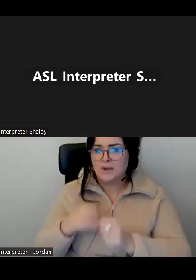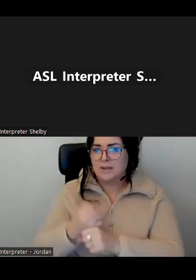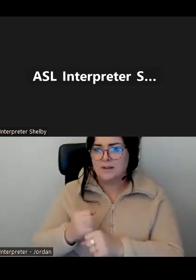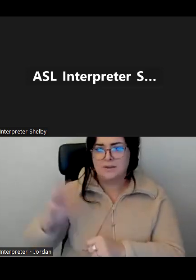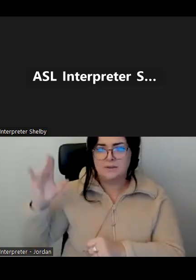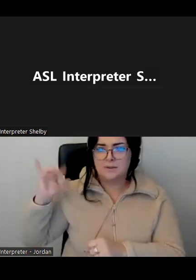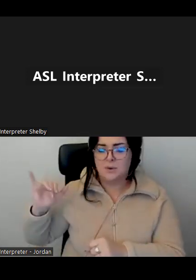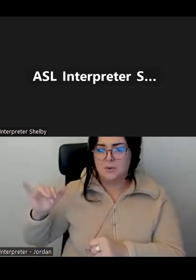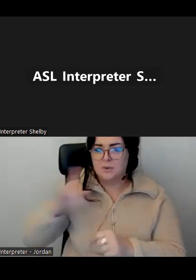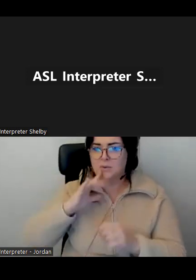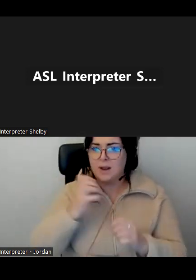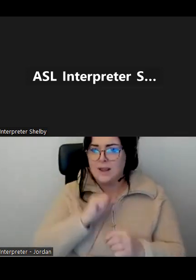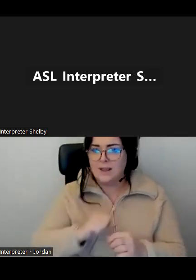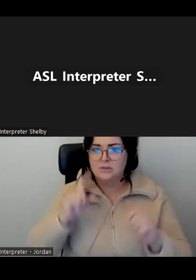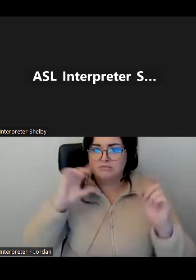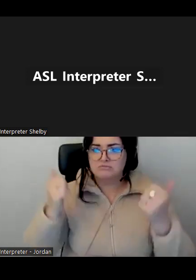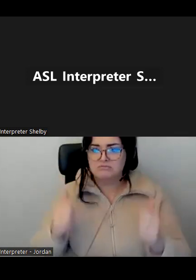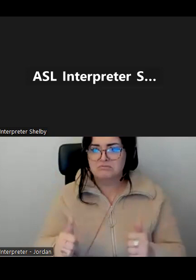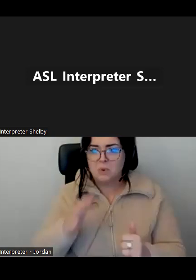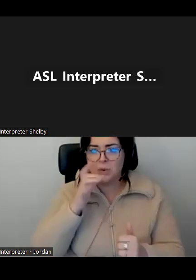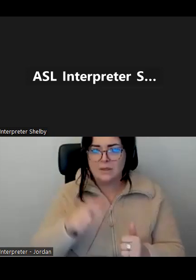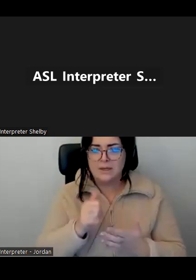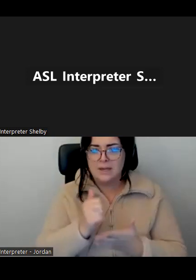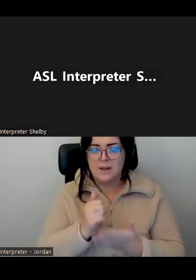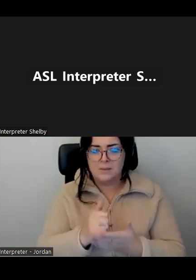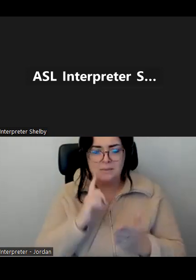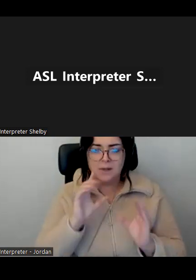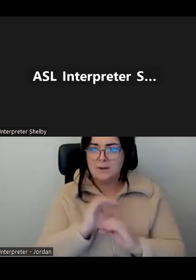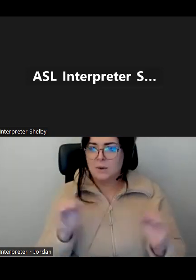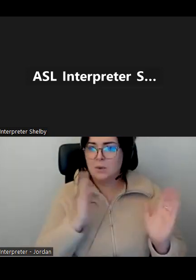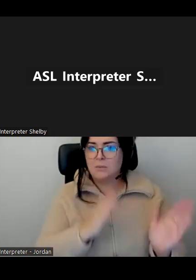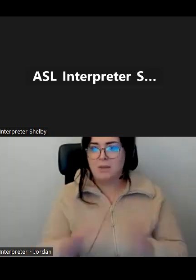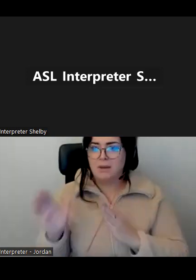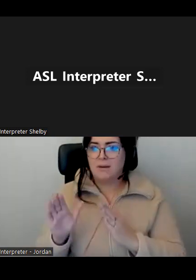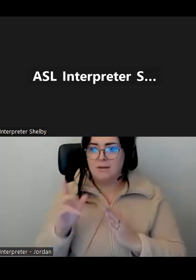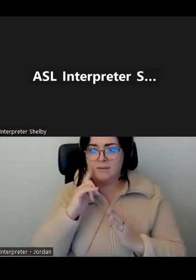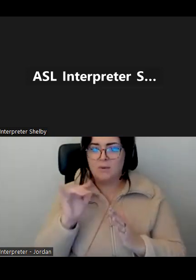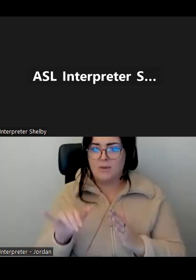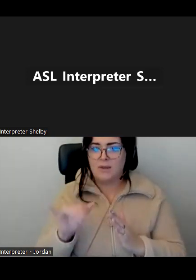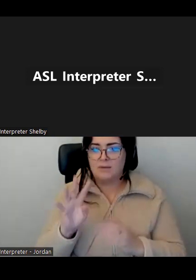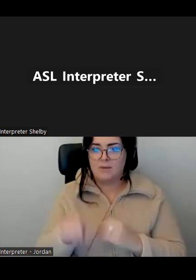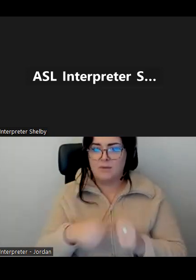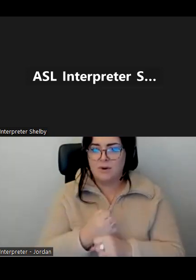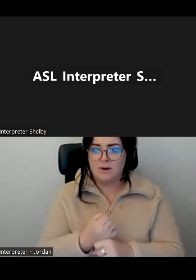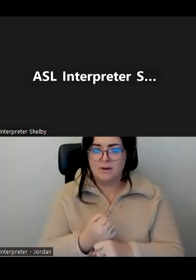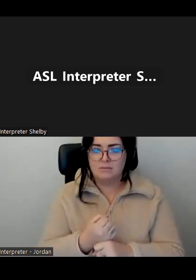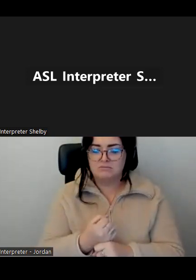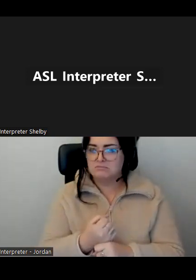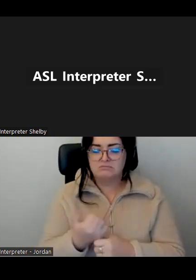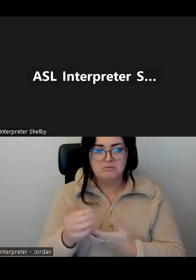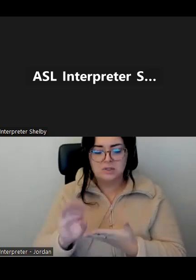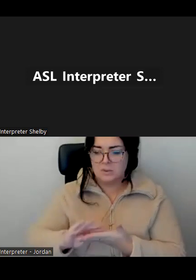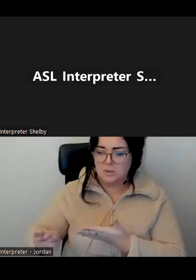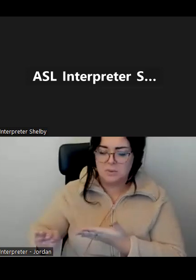population. However, planning for that has fallen by the wayside in